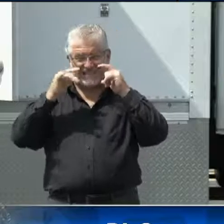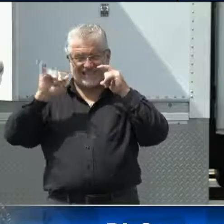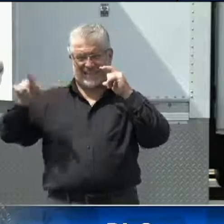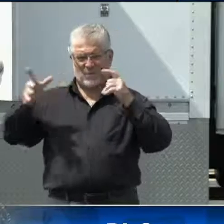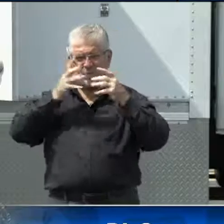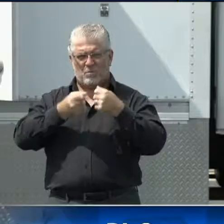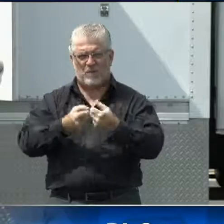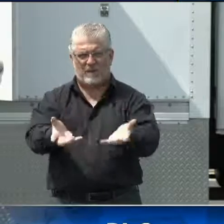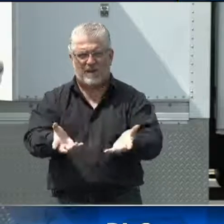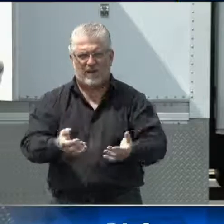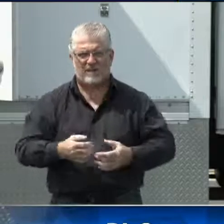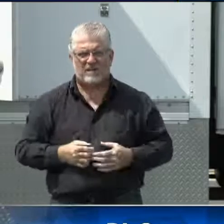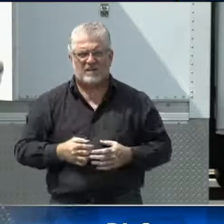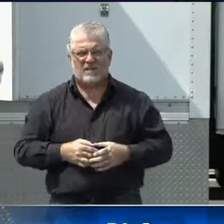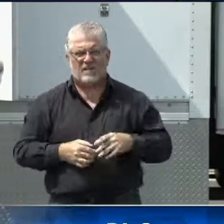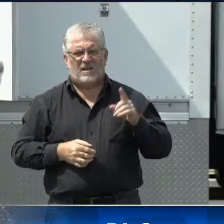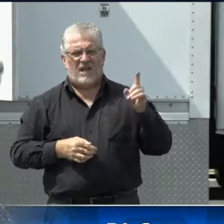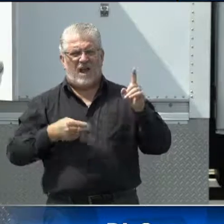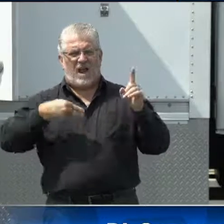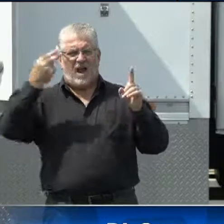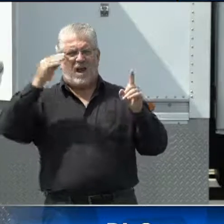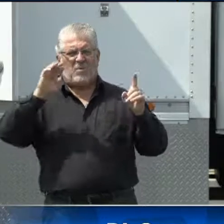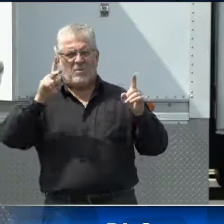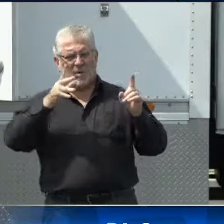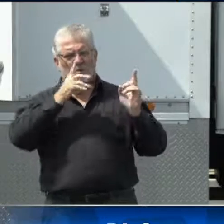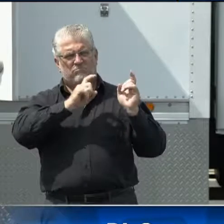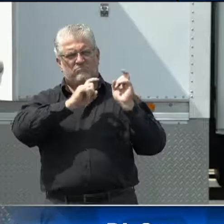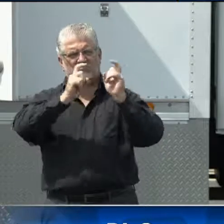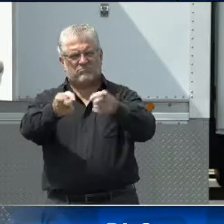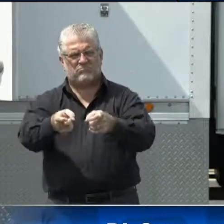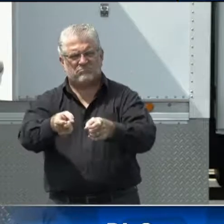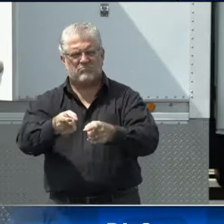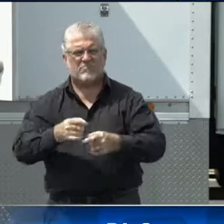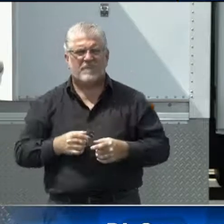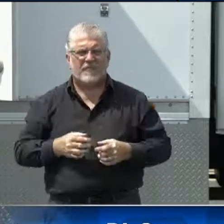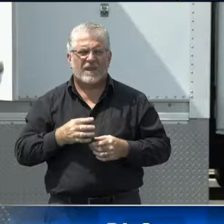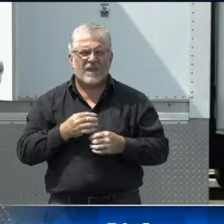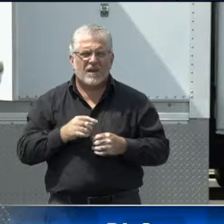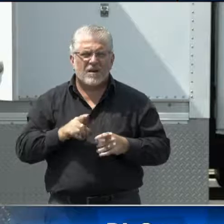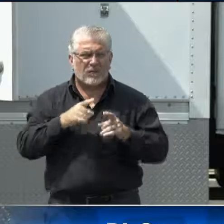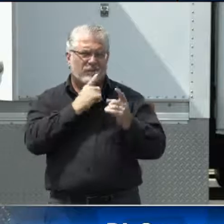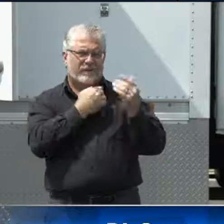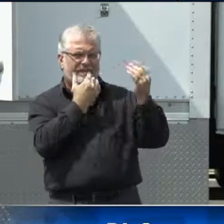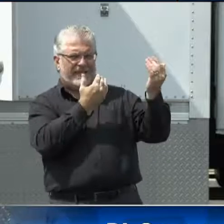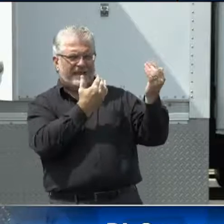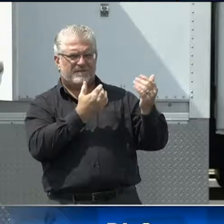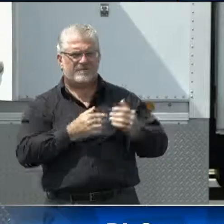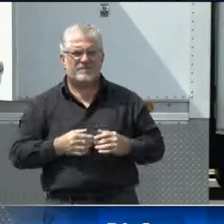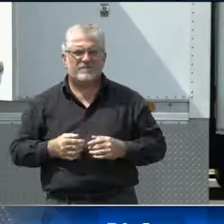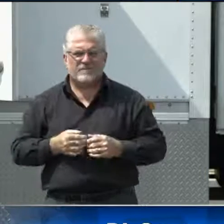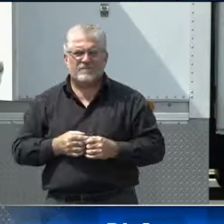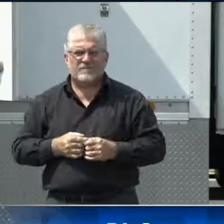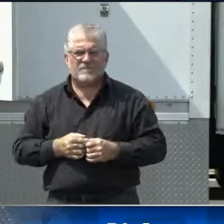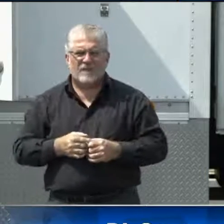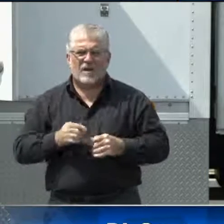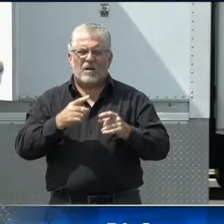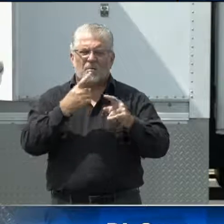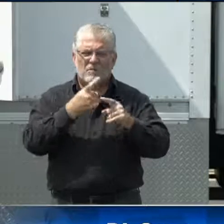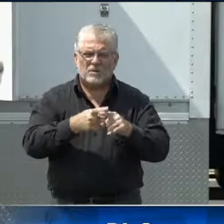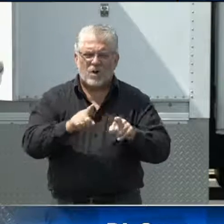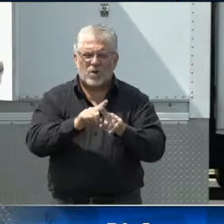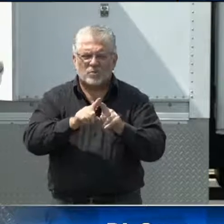you, Kathy. Along with additional resources, mini bottles of hand sanitizer, water bottles,